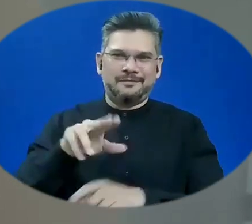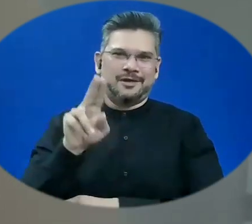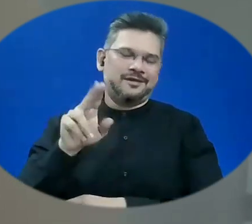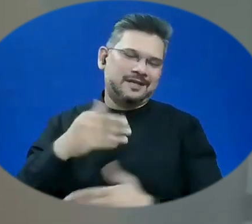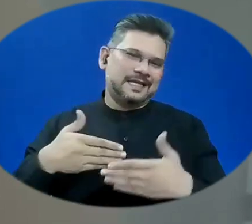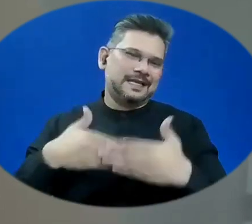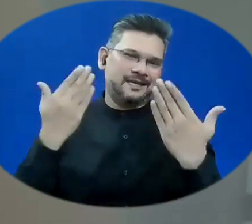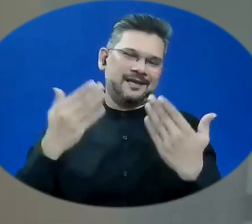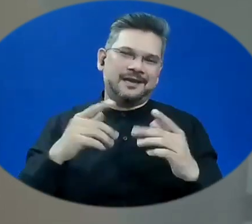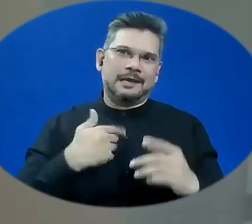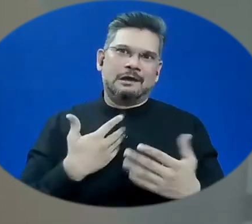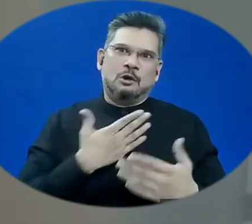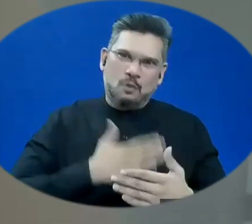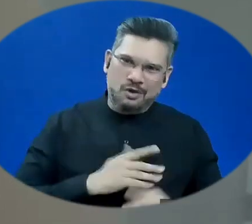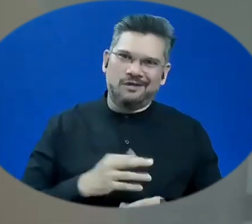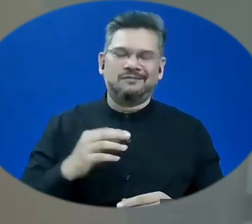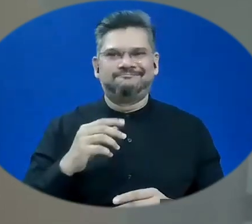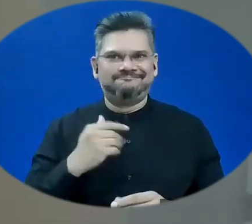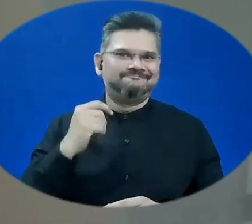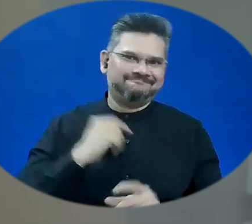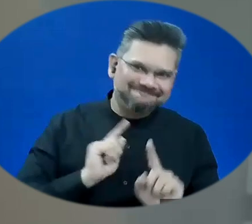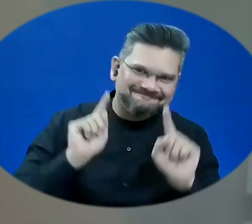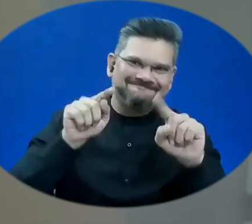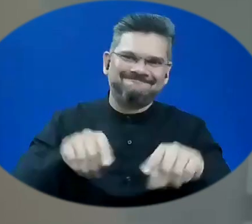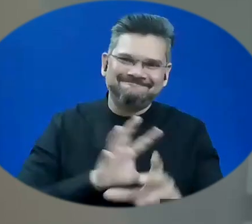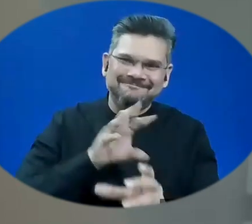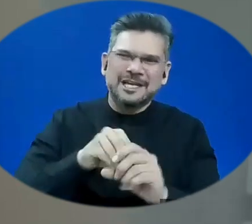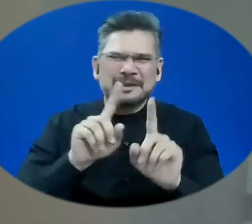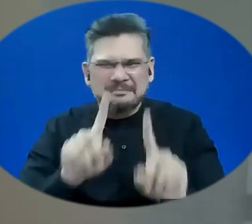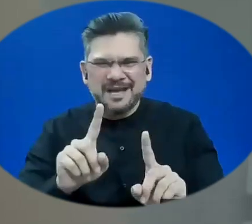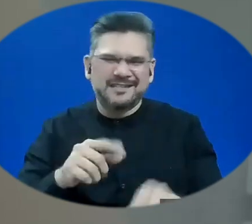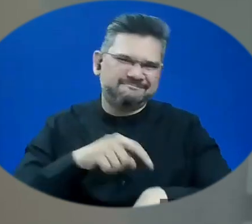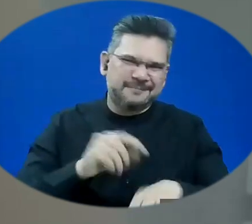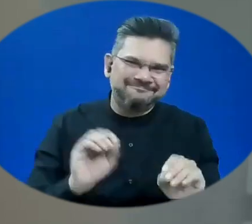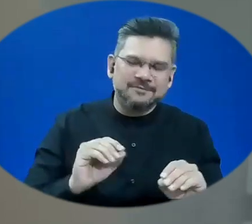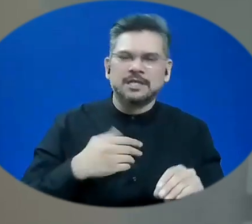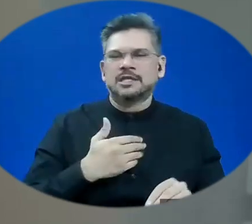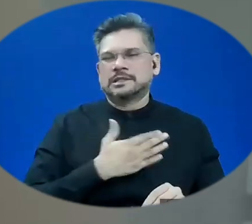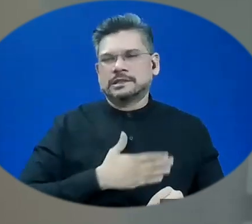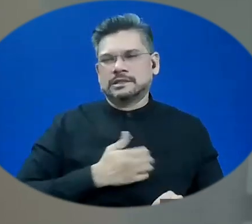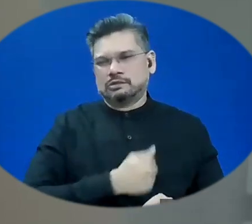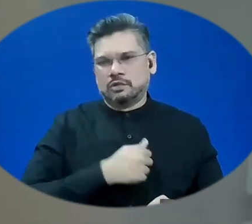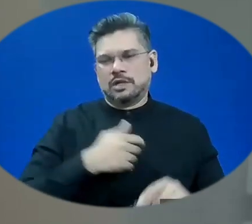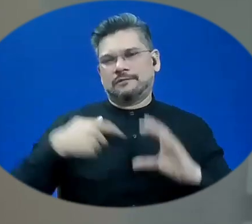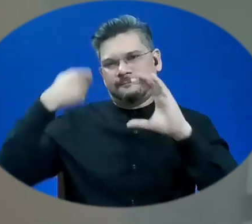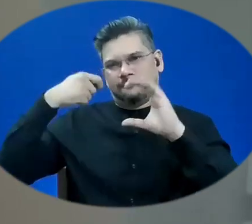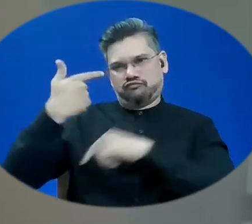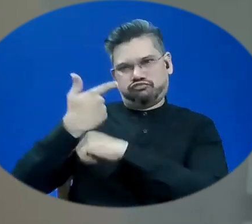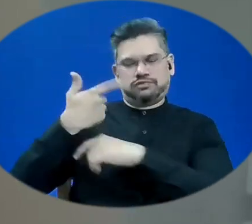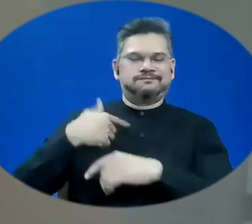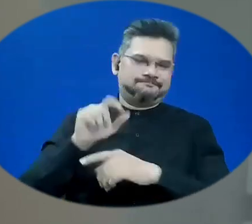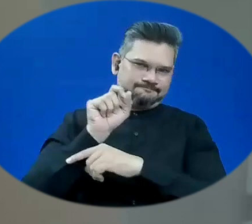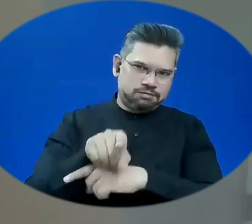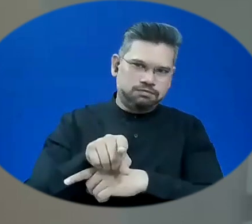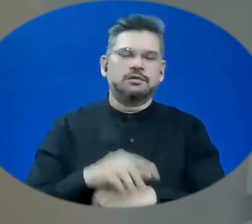live. So here I thought I would send a short contribution just to mention the points that are very dear to me and I